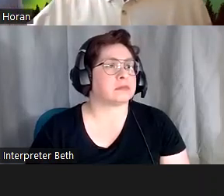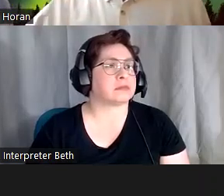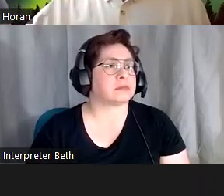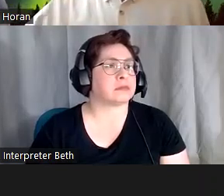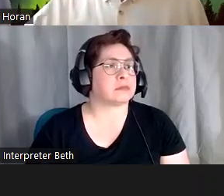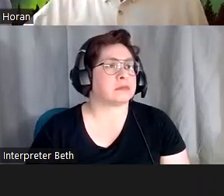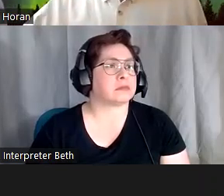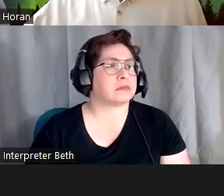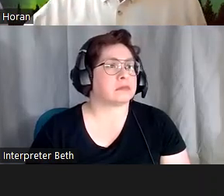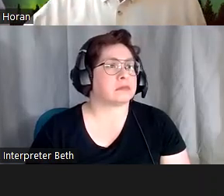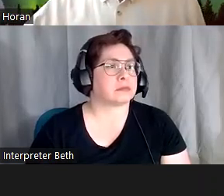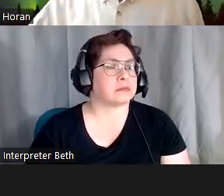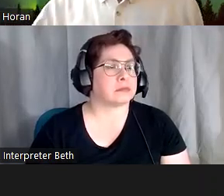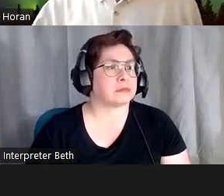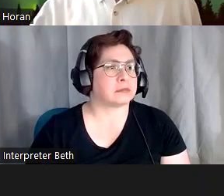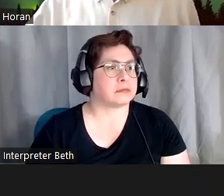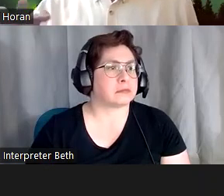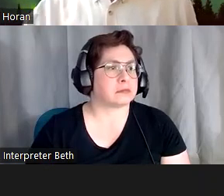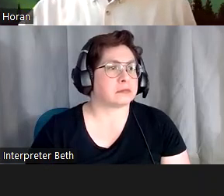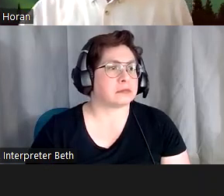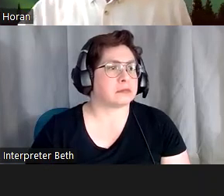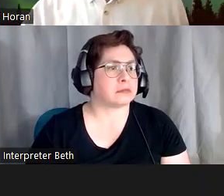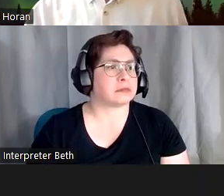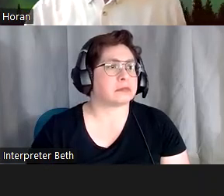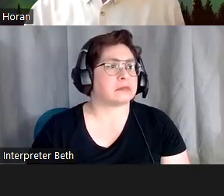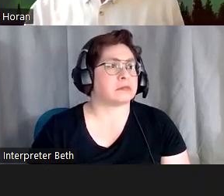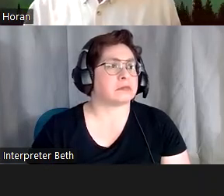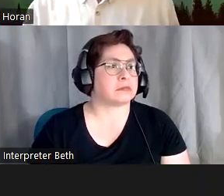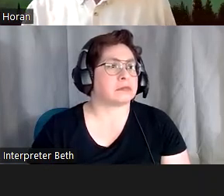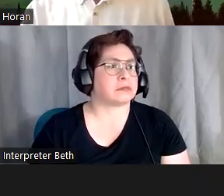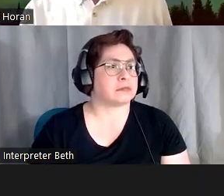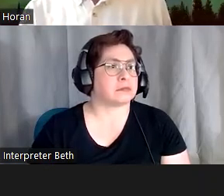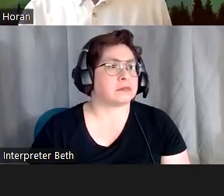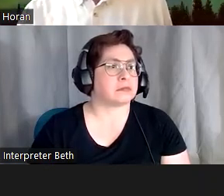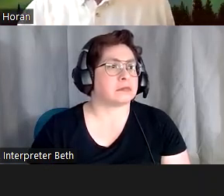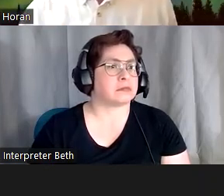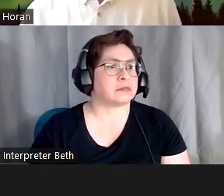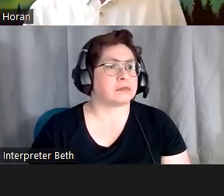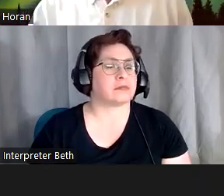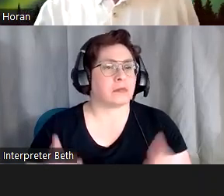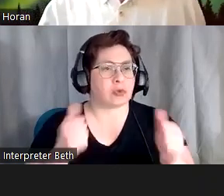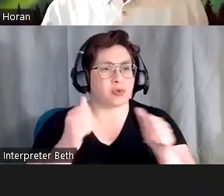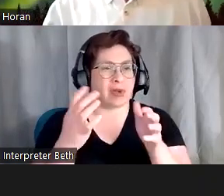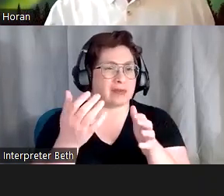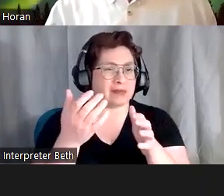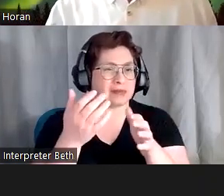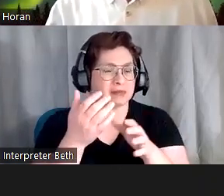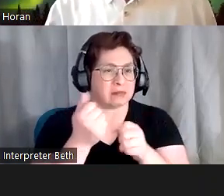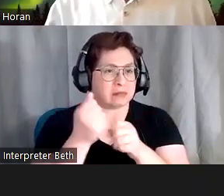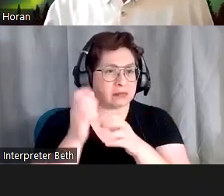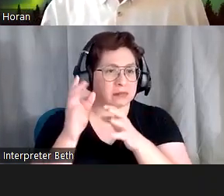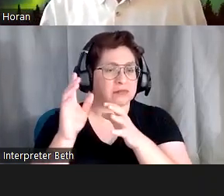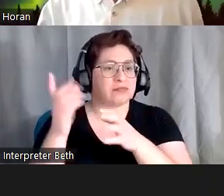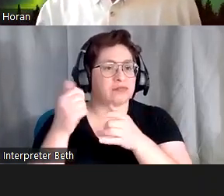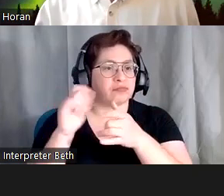velocity begins to slow once, maybe parts of our ecosystem catch up? Can we calibrate